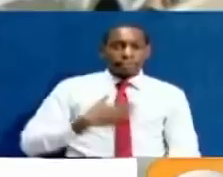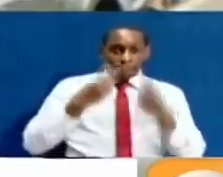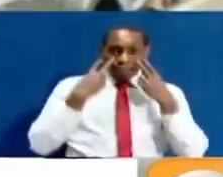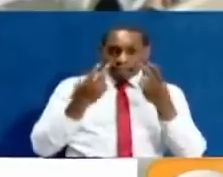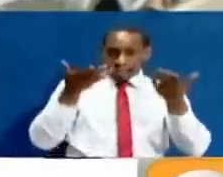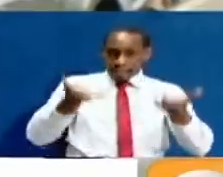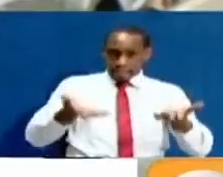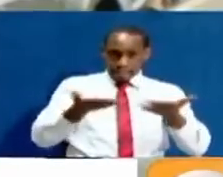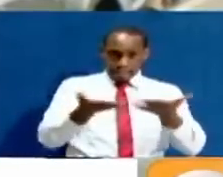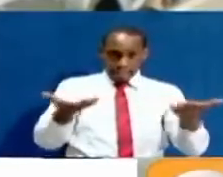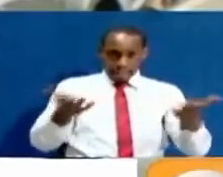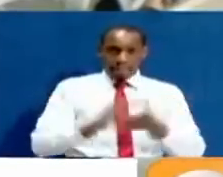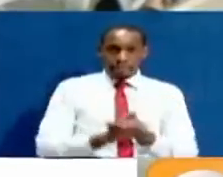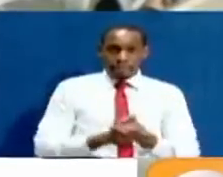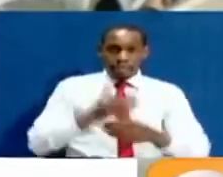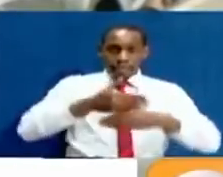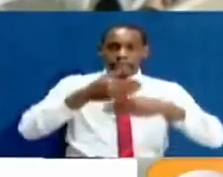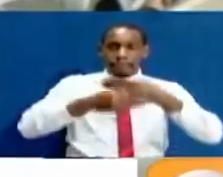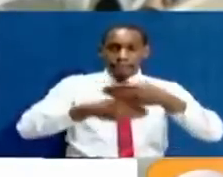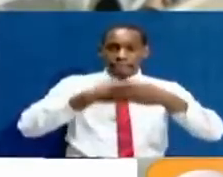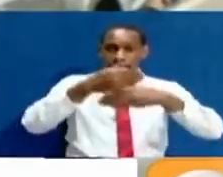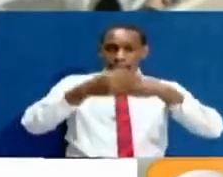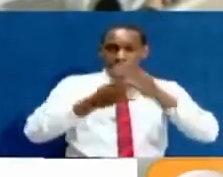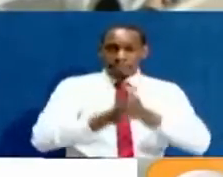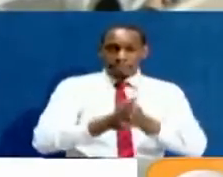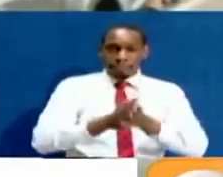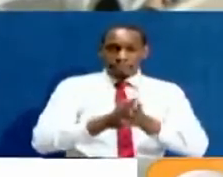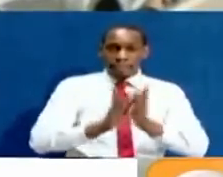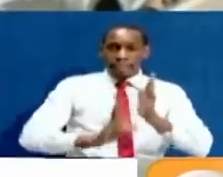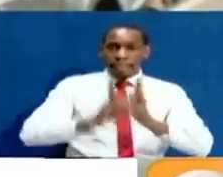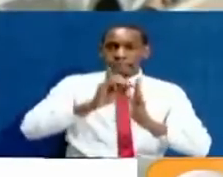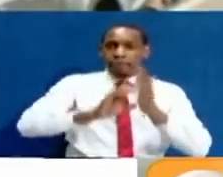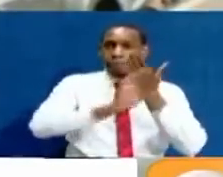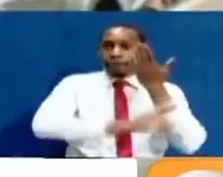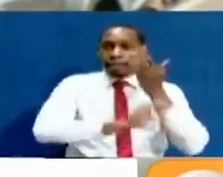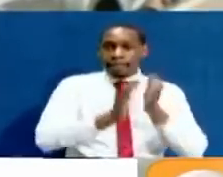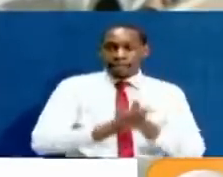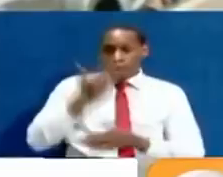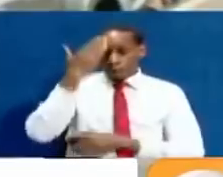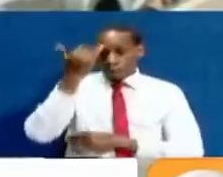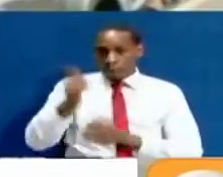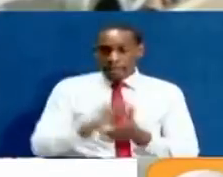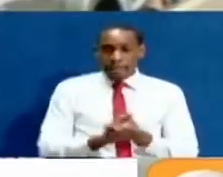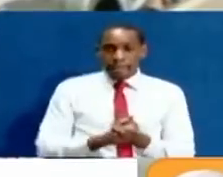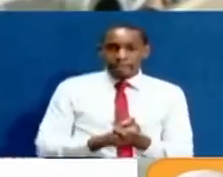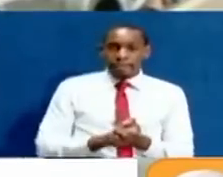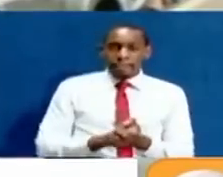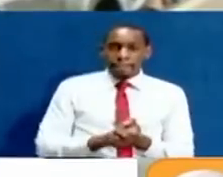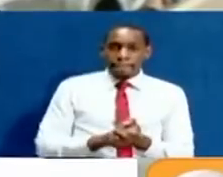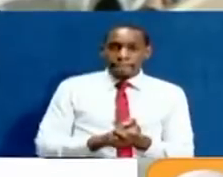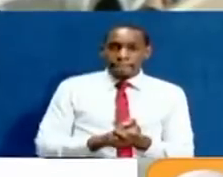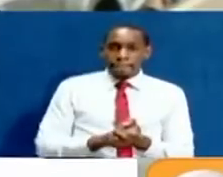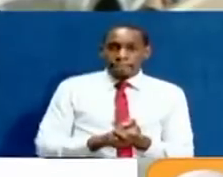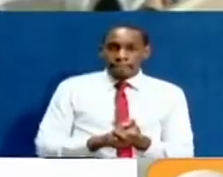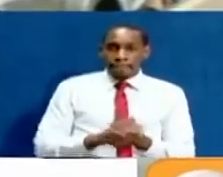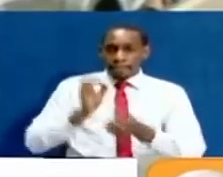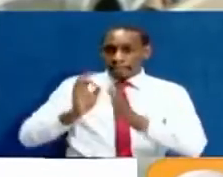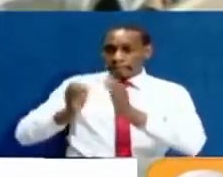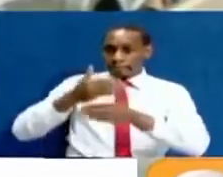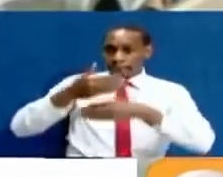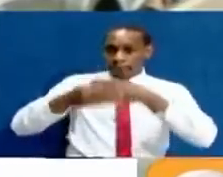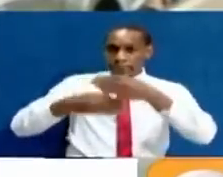hapa sasa vile infrastructure inajenga nchi. Manake ikiwa kama